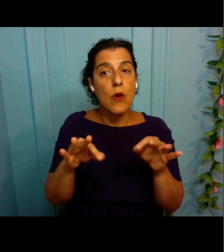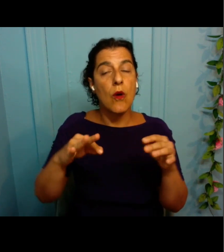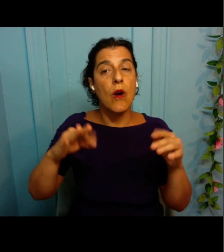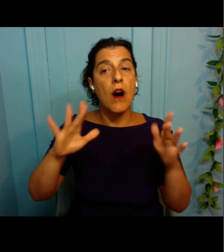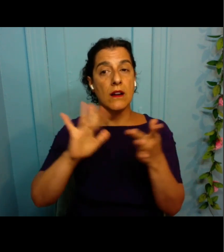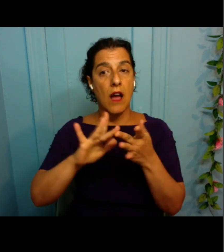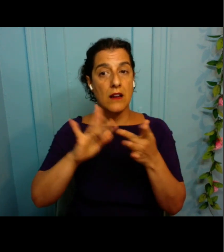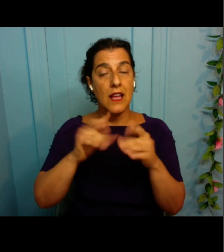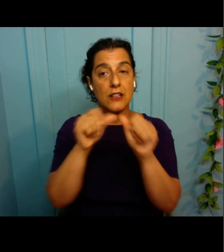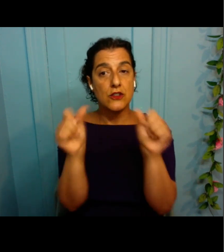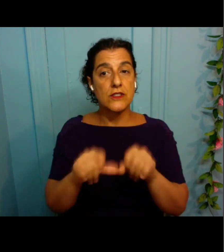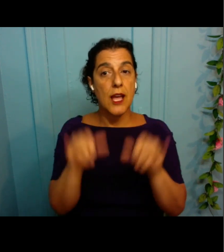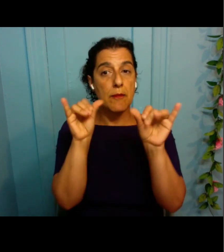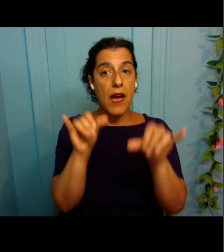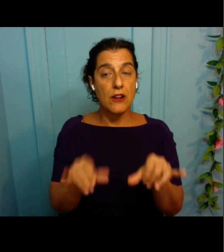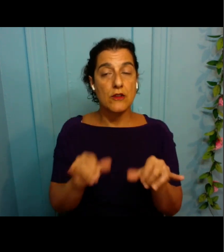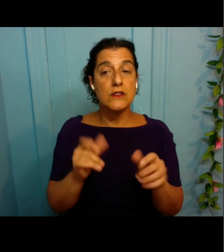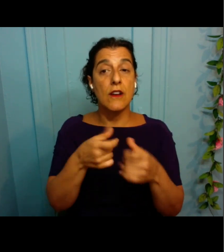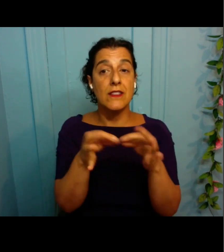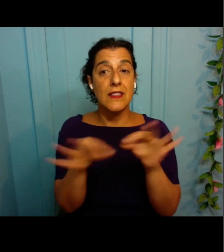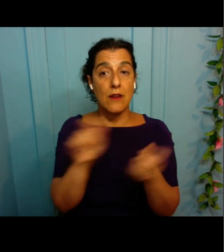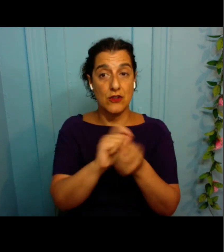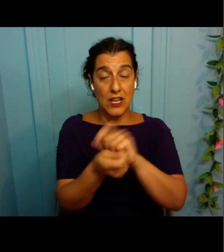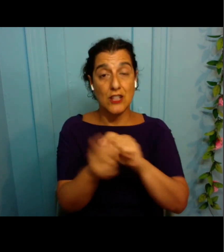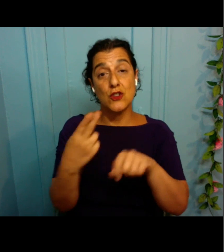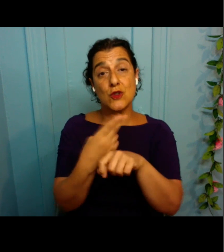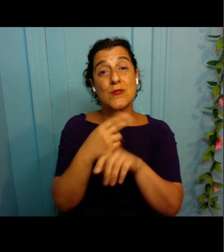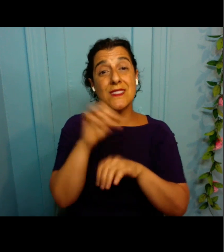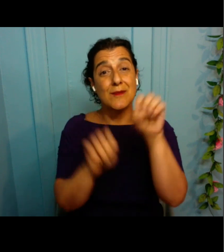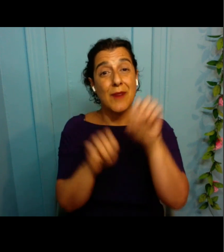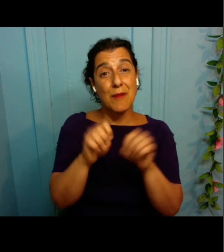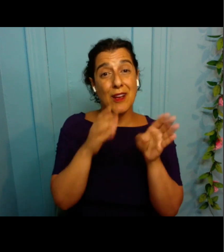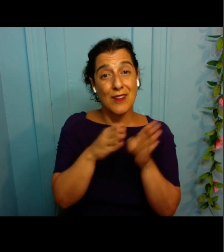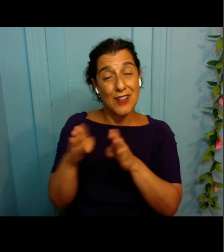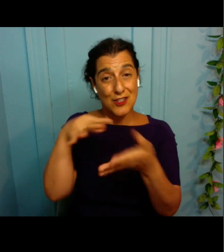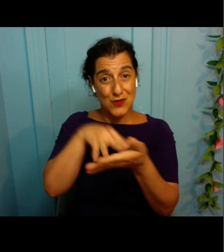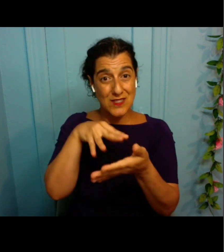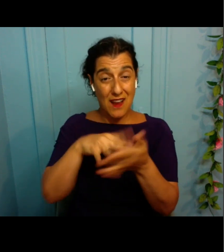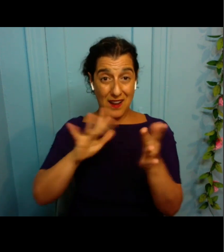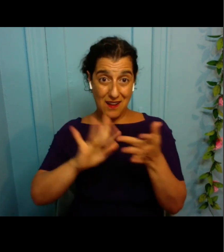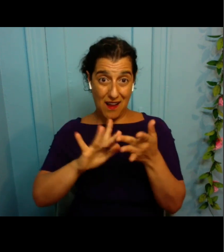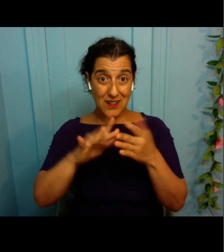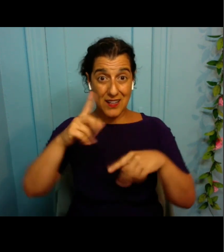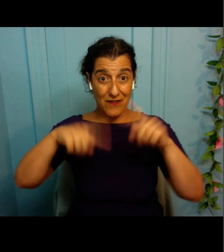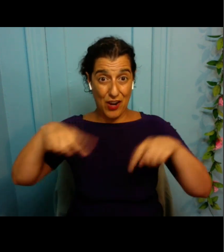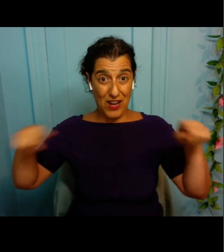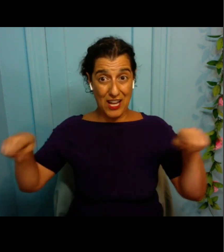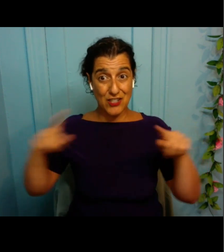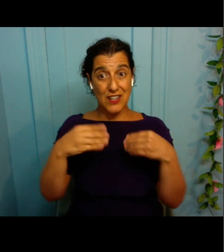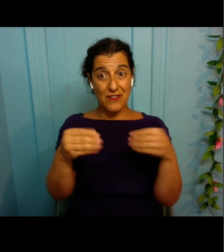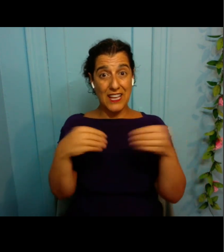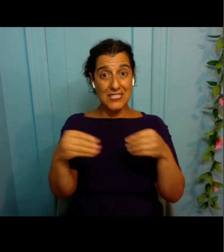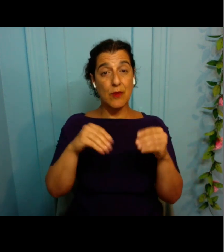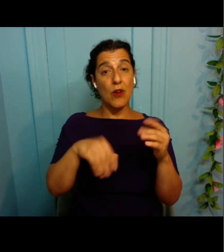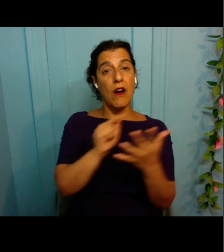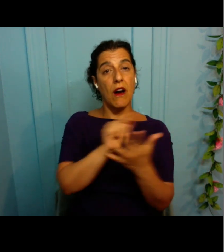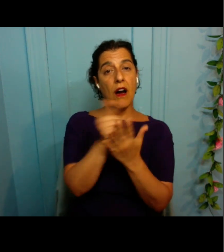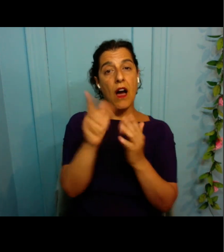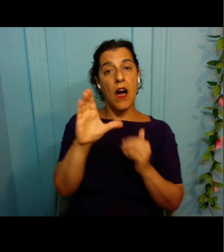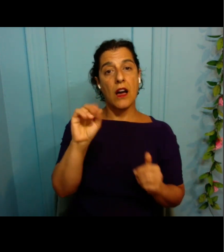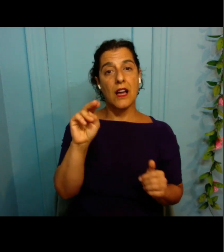language change. And she uses experimental methods to study contact and variation in flexible constituent order. Our